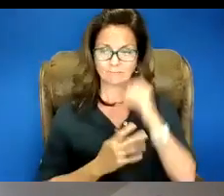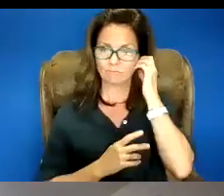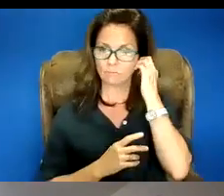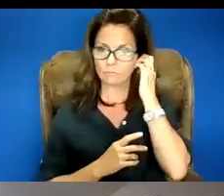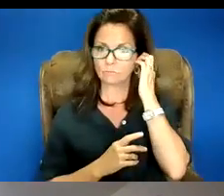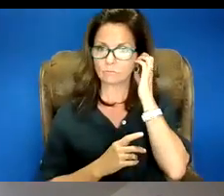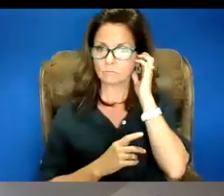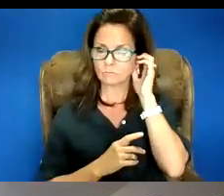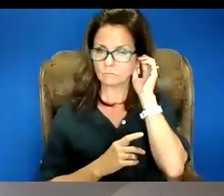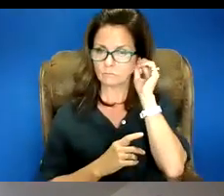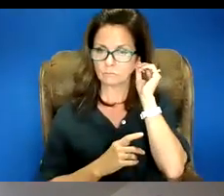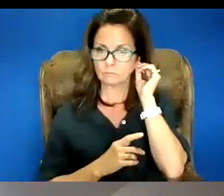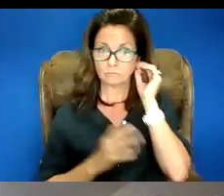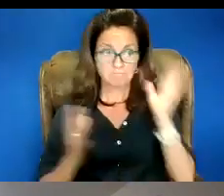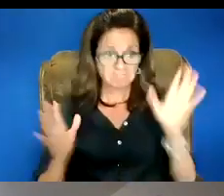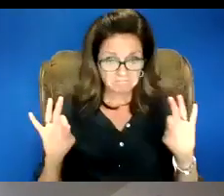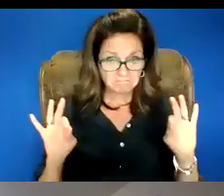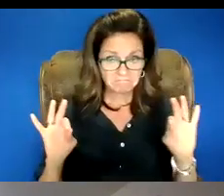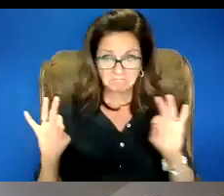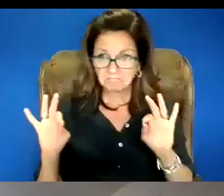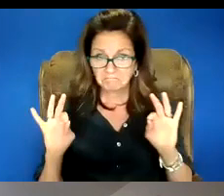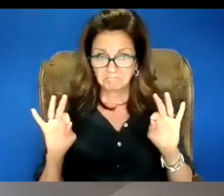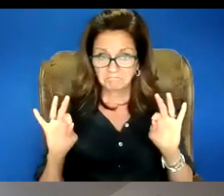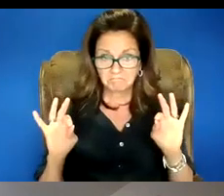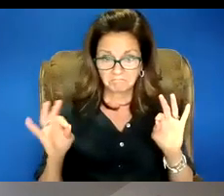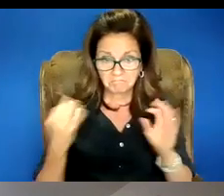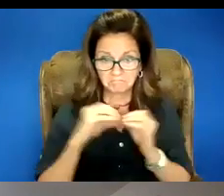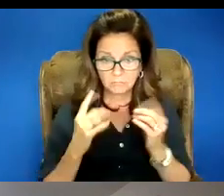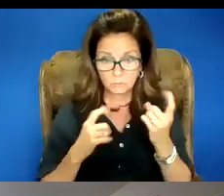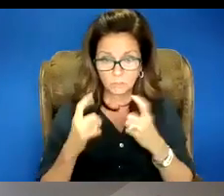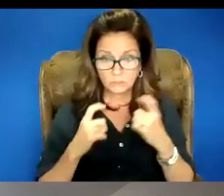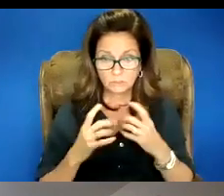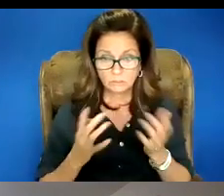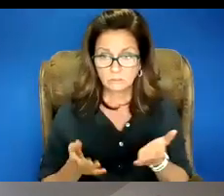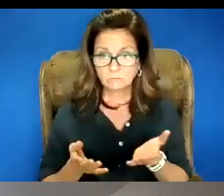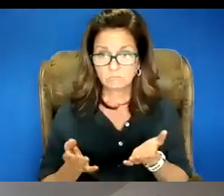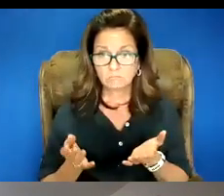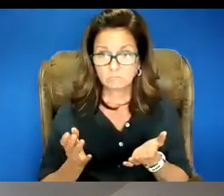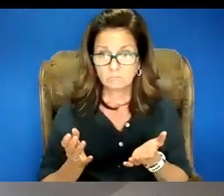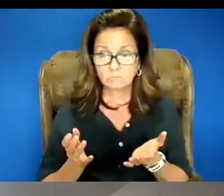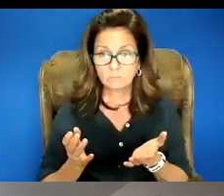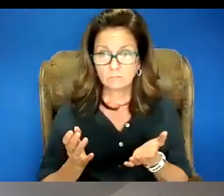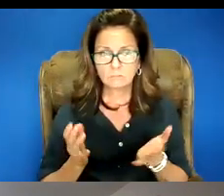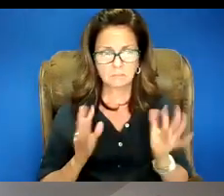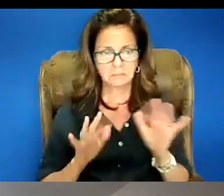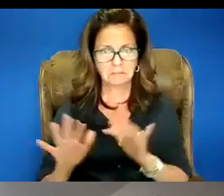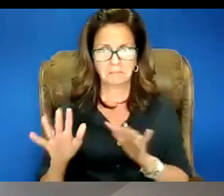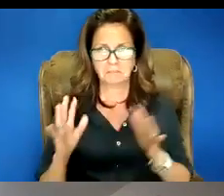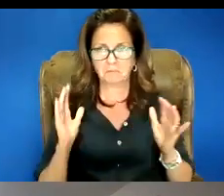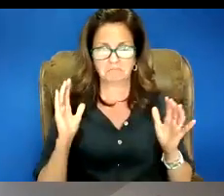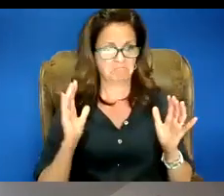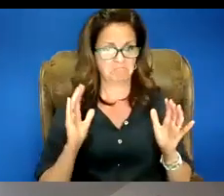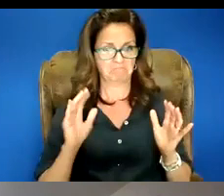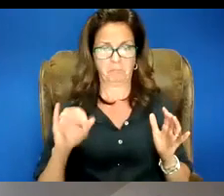Is that it? Any more questions? It looks like that's all for now.